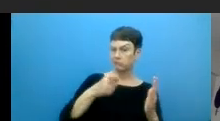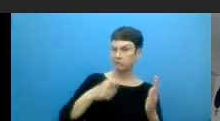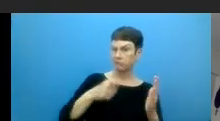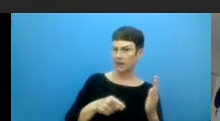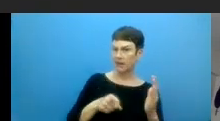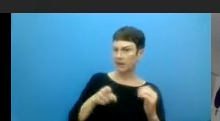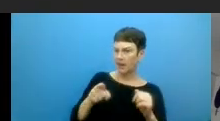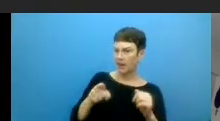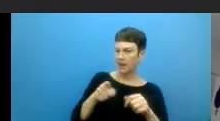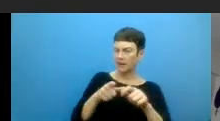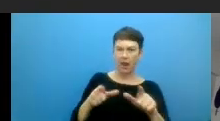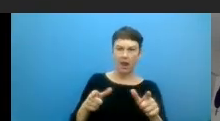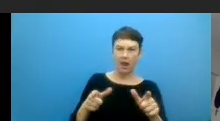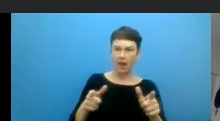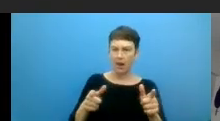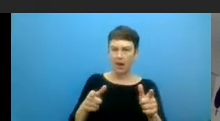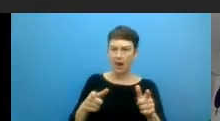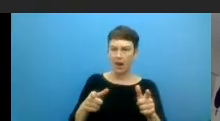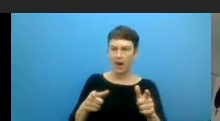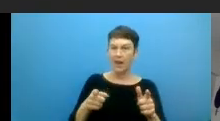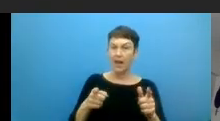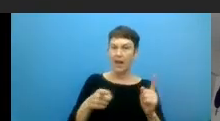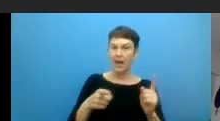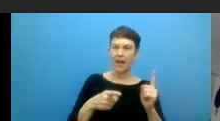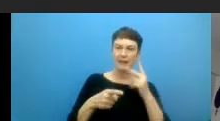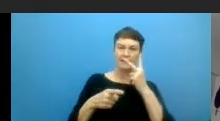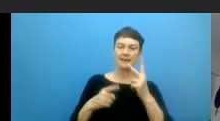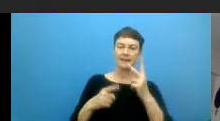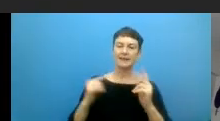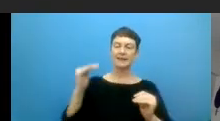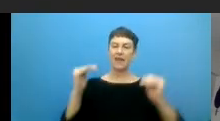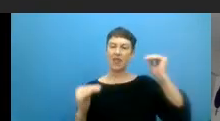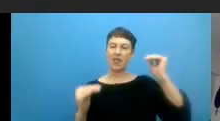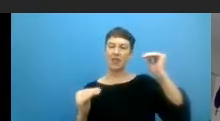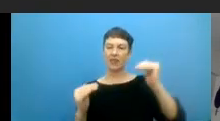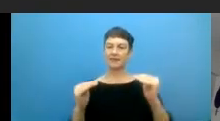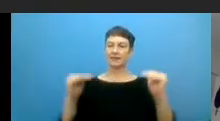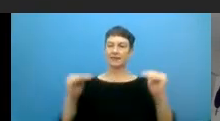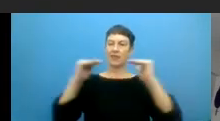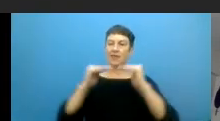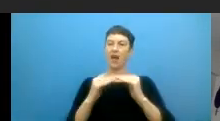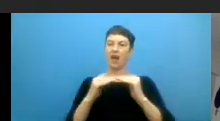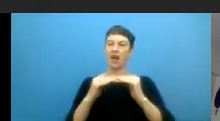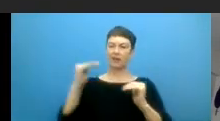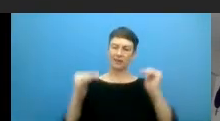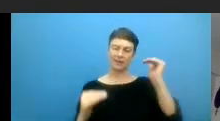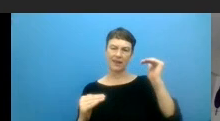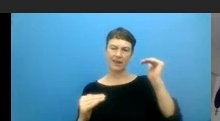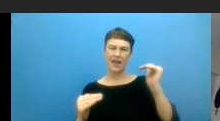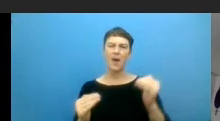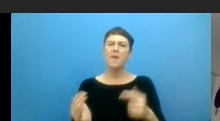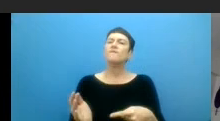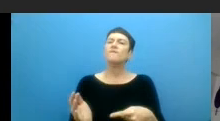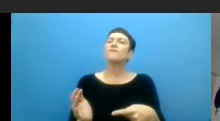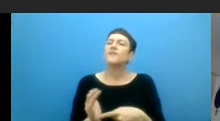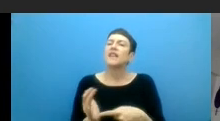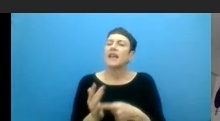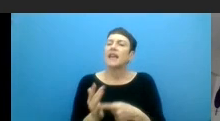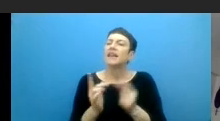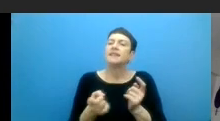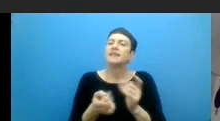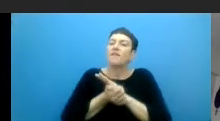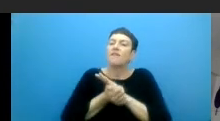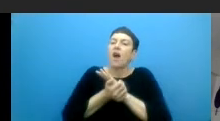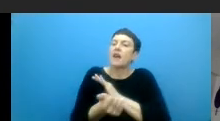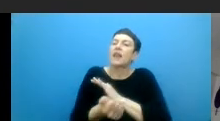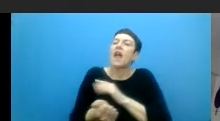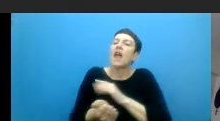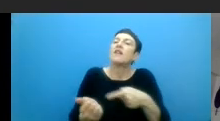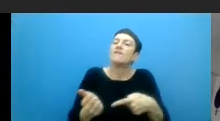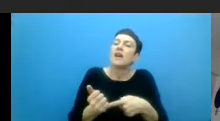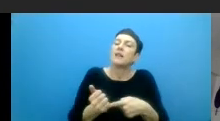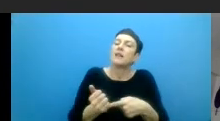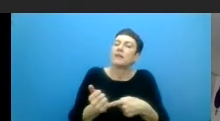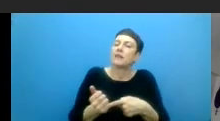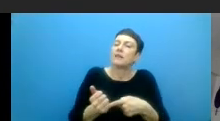different standard, we find that then how is a proficiency requirement then looking from those perspectives?